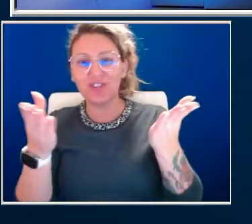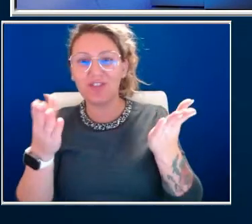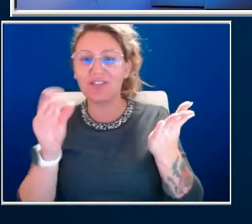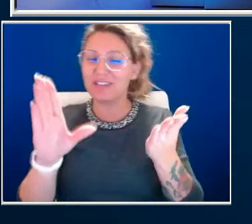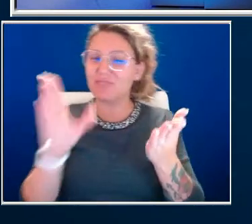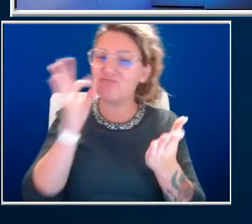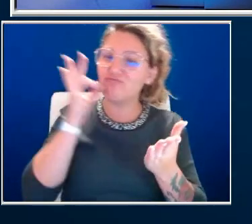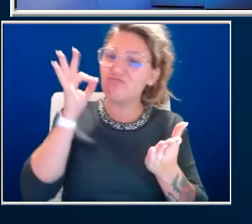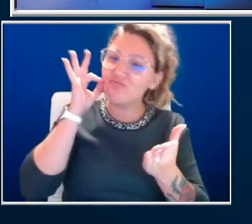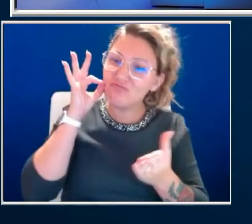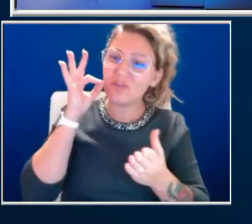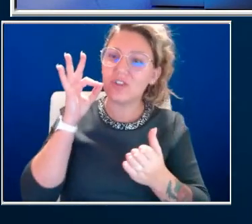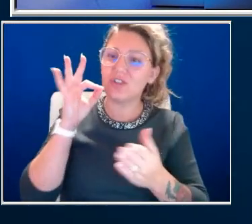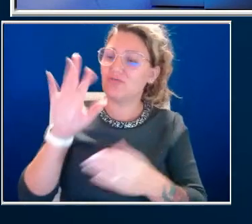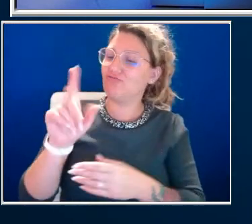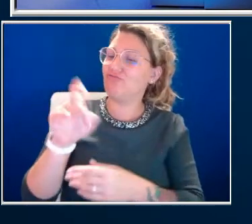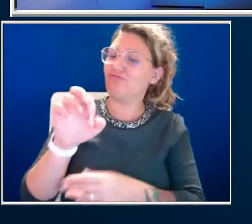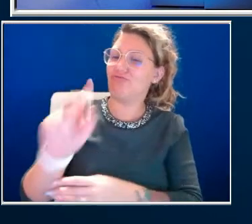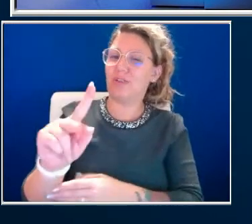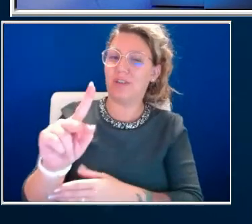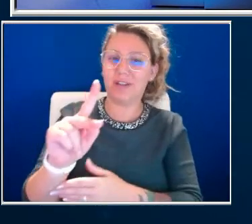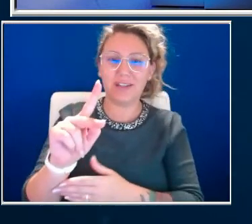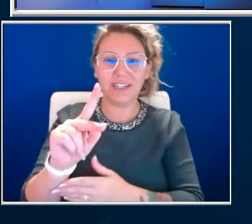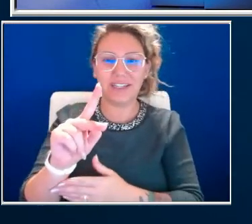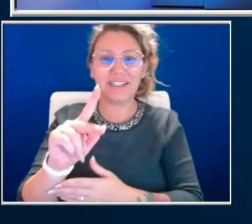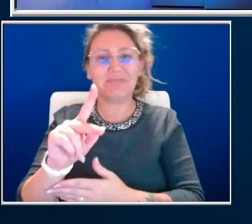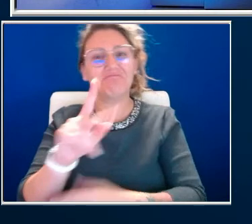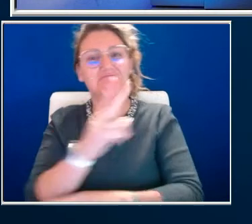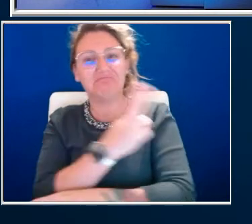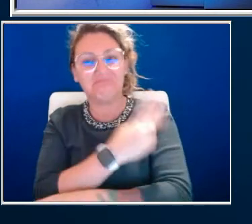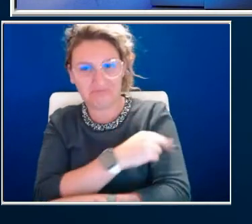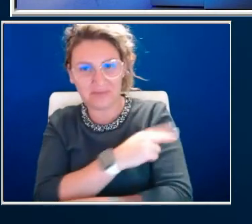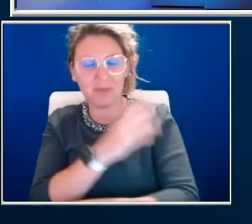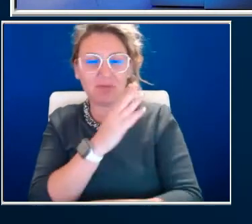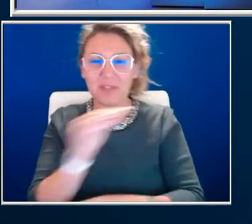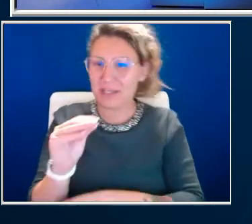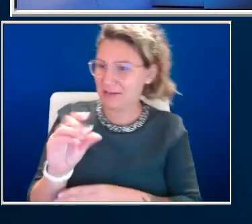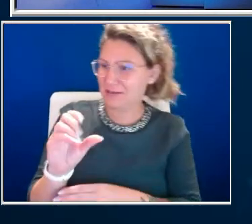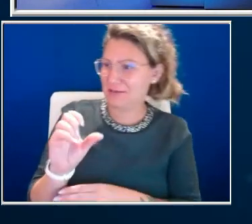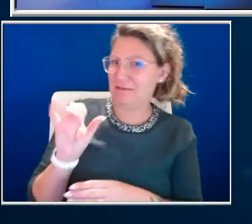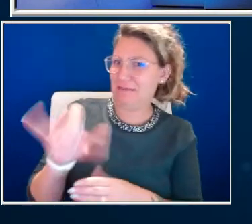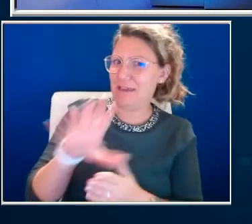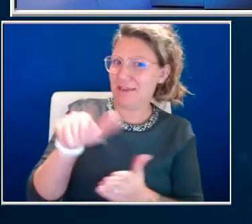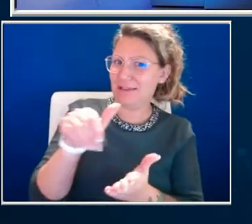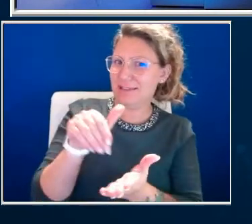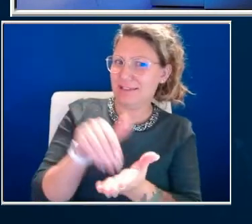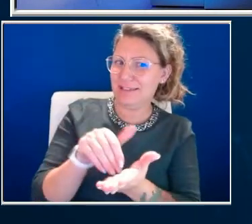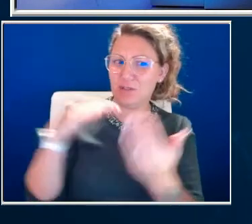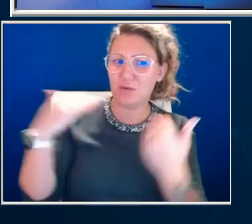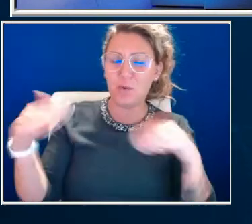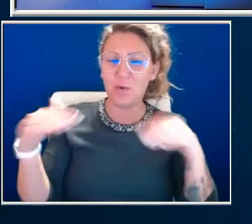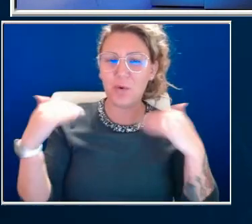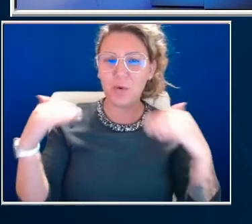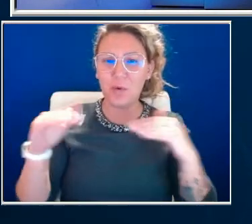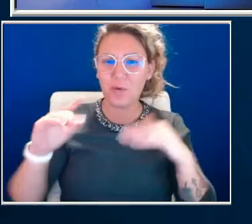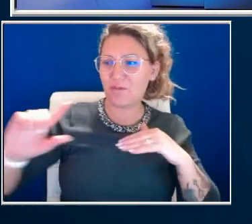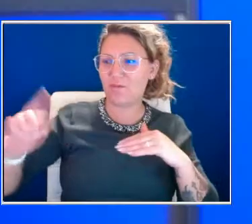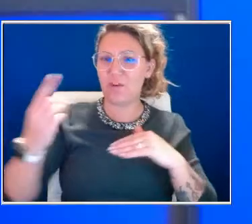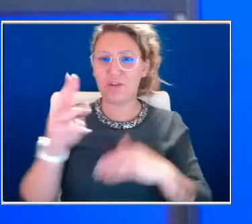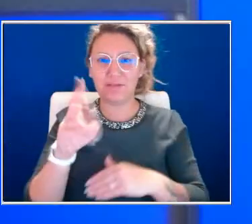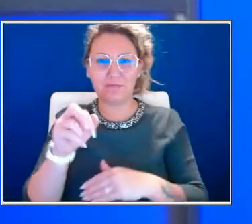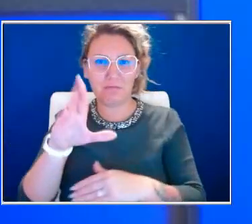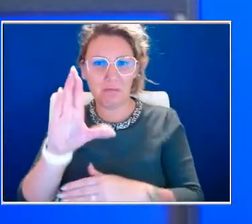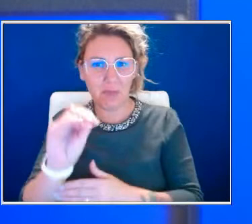the Comprehensive Vein Center. And just a side note, this center was the first in the metro area to be accredited by